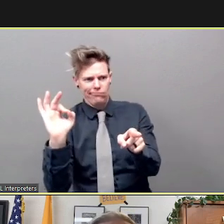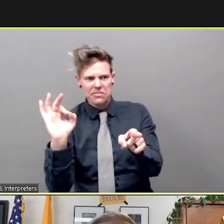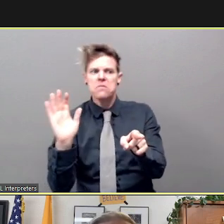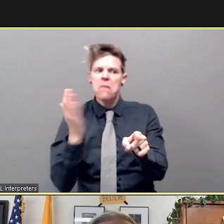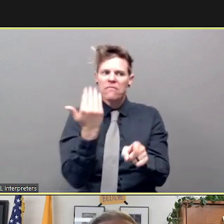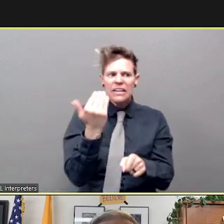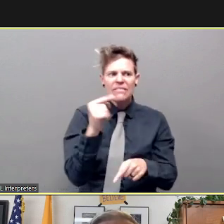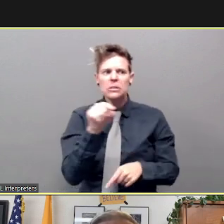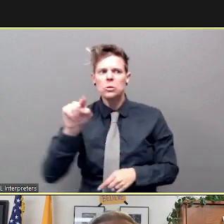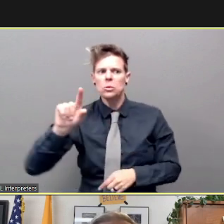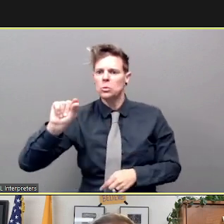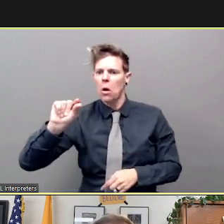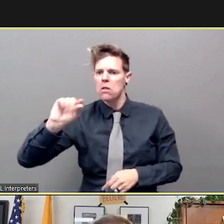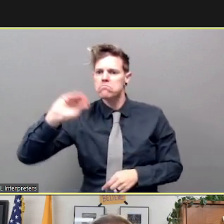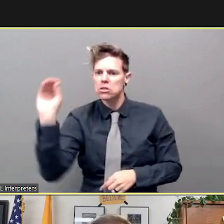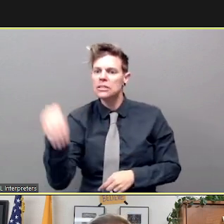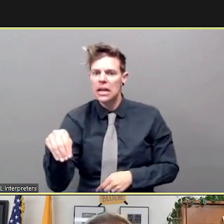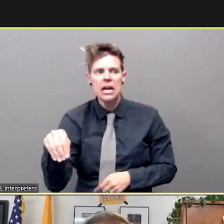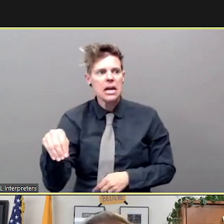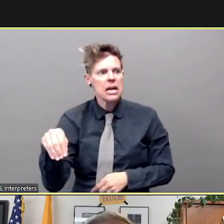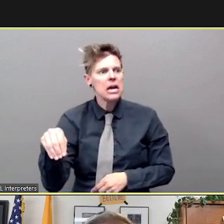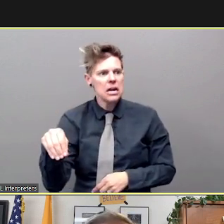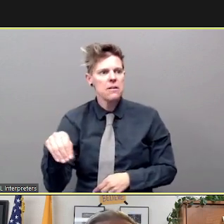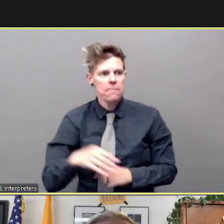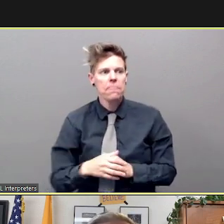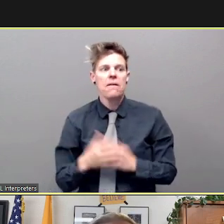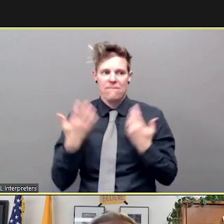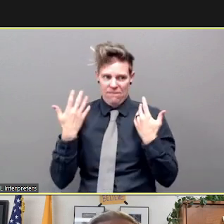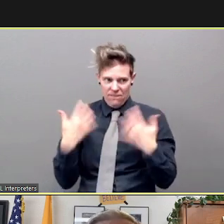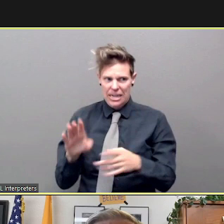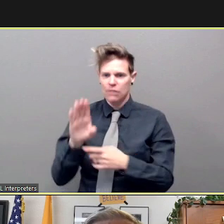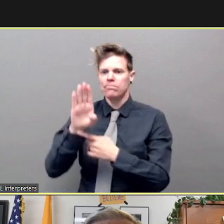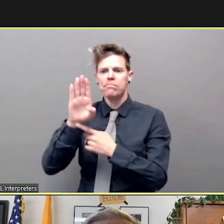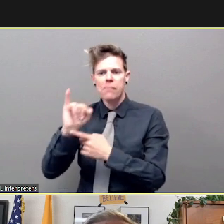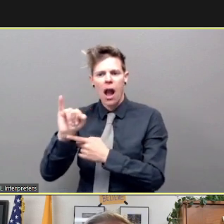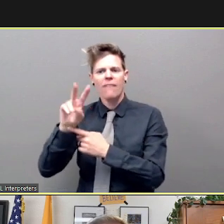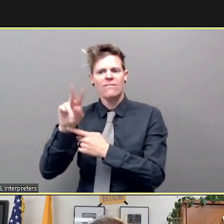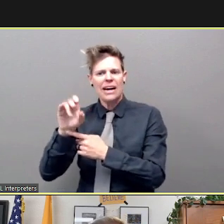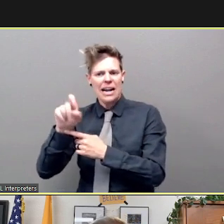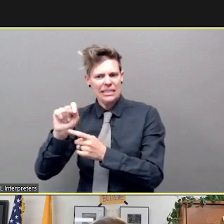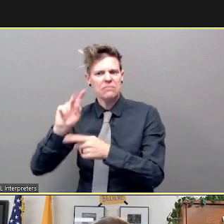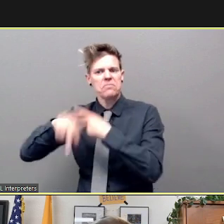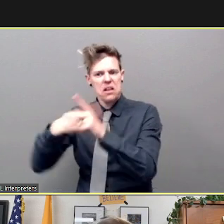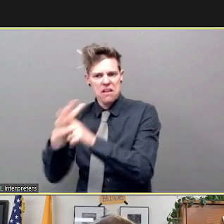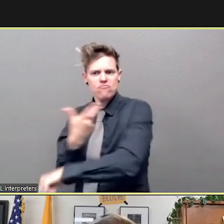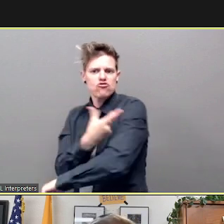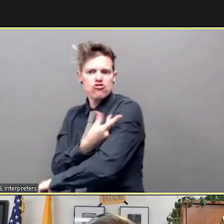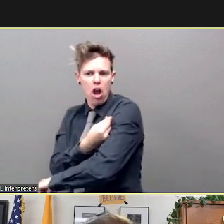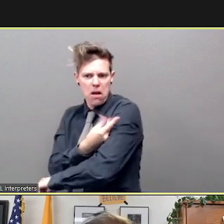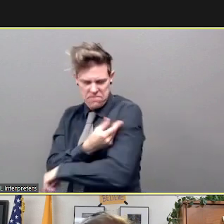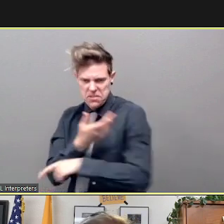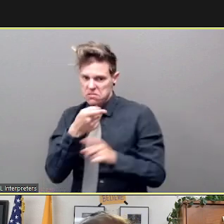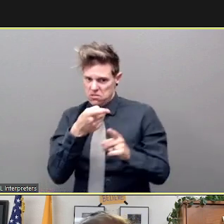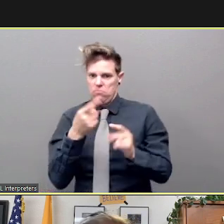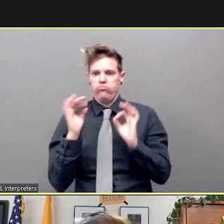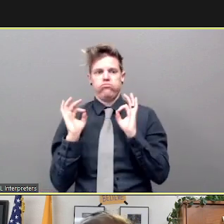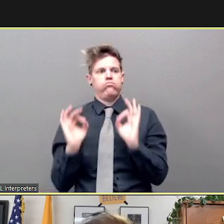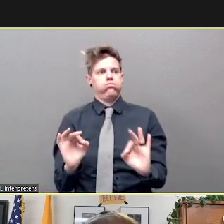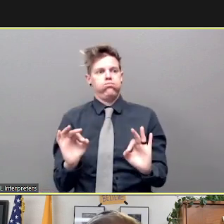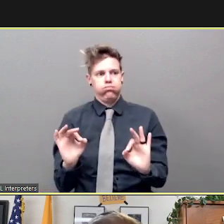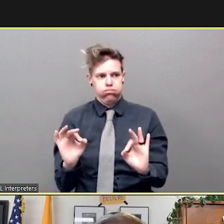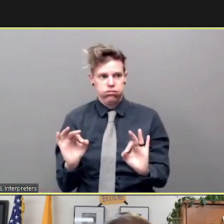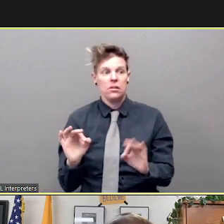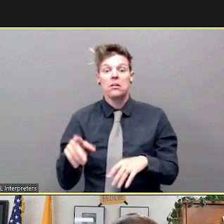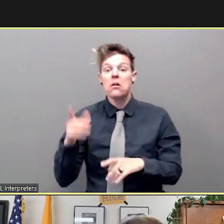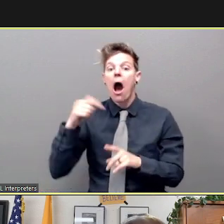population vaccinated. You can see in Minnesota and Vermont, they always do really well on everything. And if you're wondering, like I was, what that